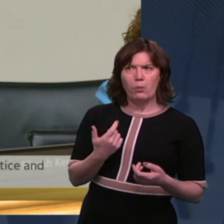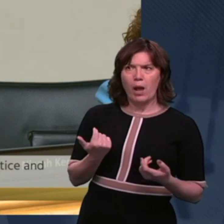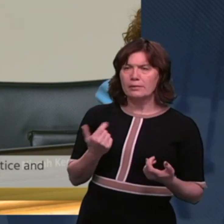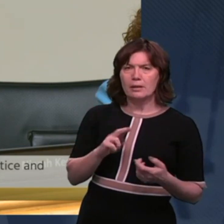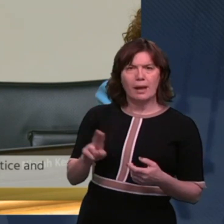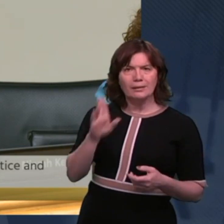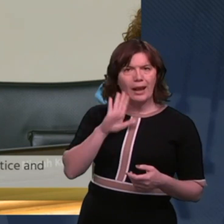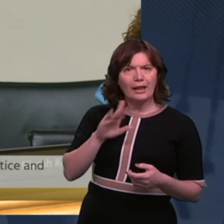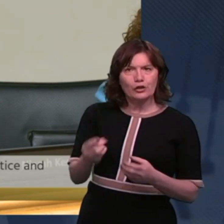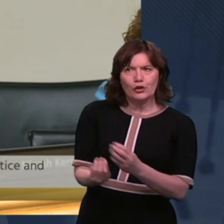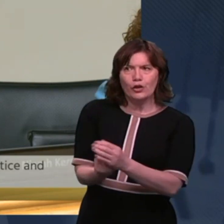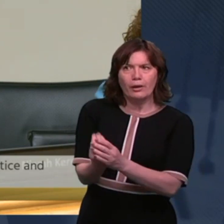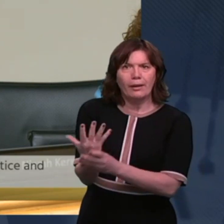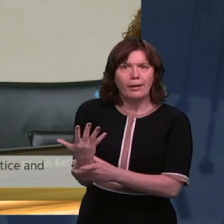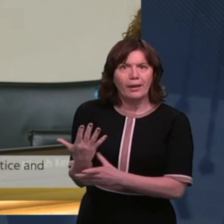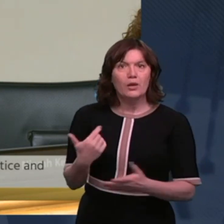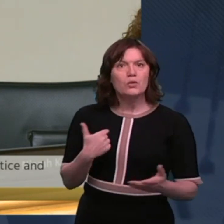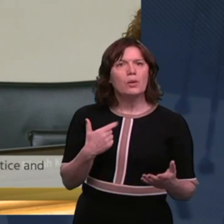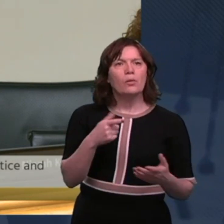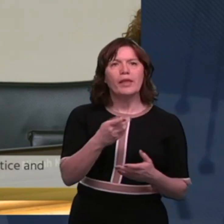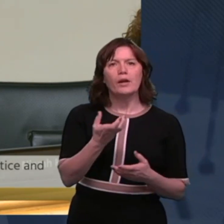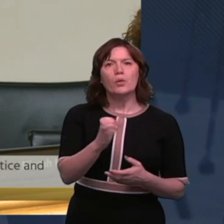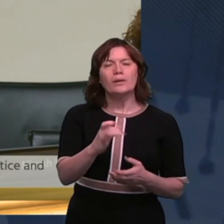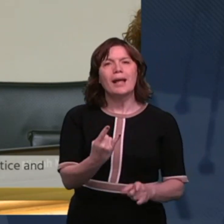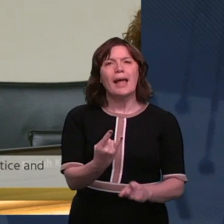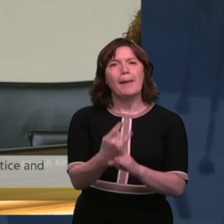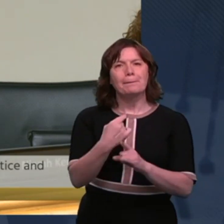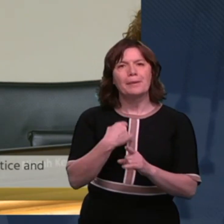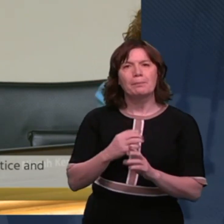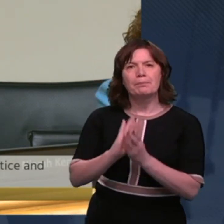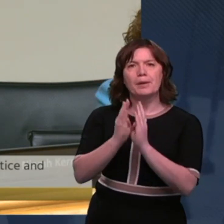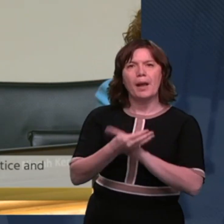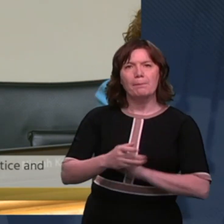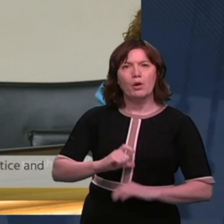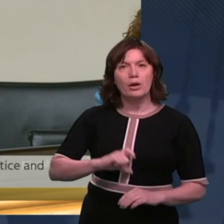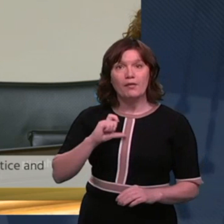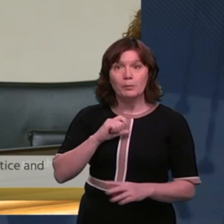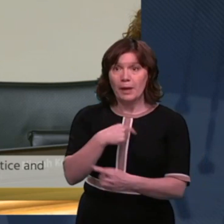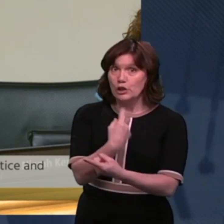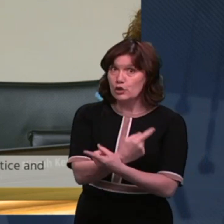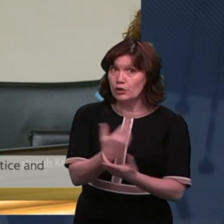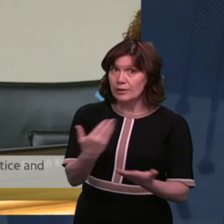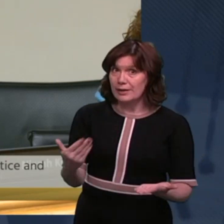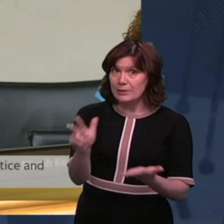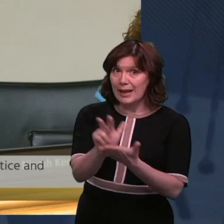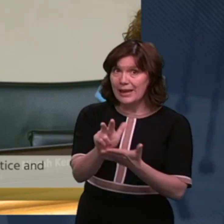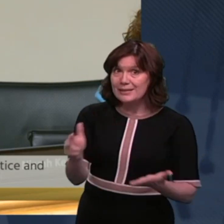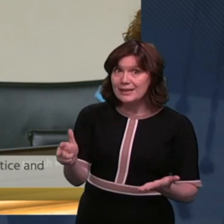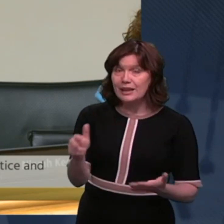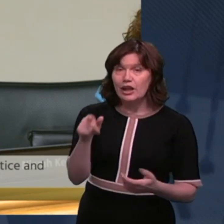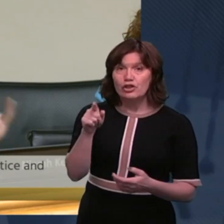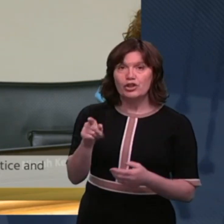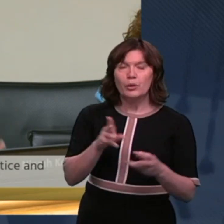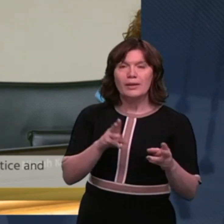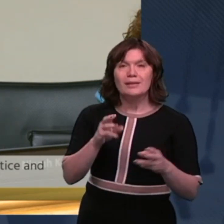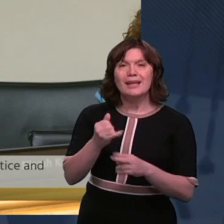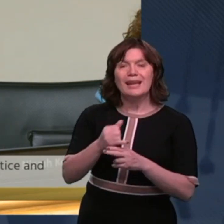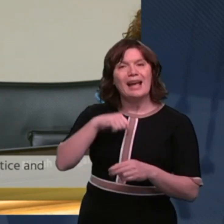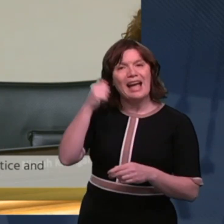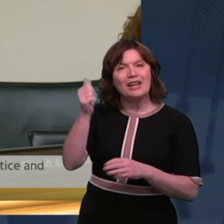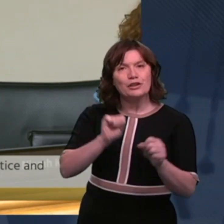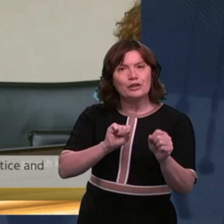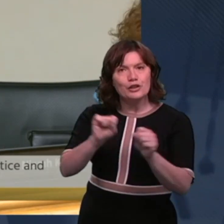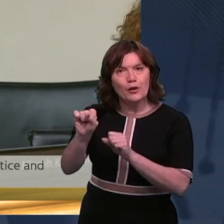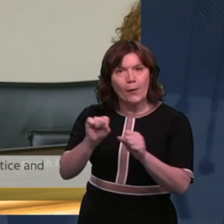this programme, anyway, helped me grow that to the stage now that my daughter is 18. She's in adult services, which I learnt about